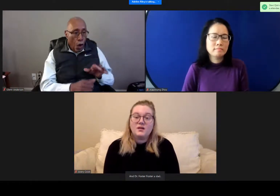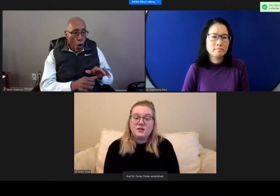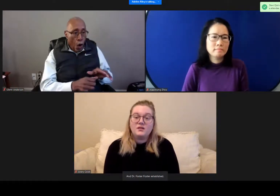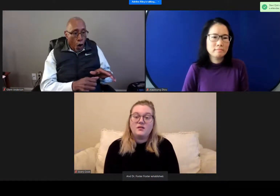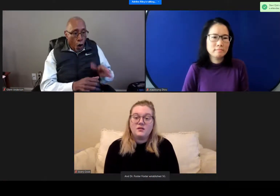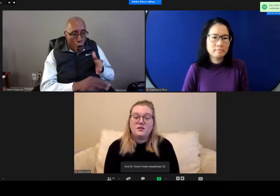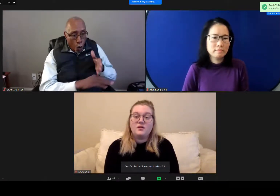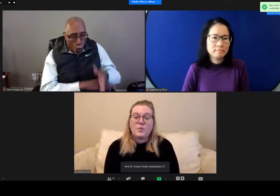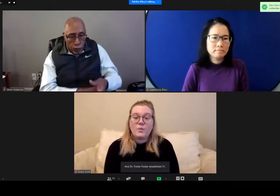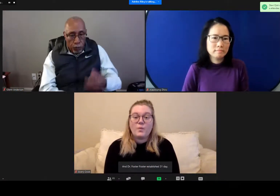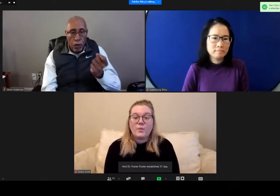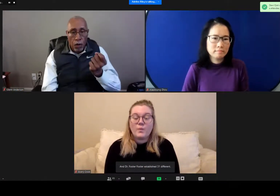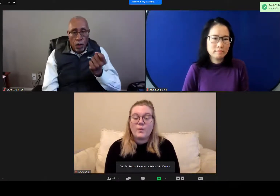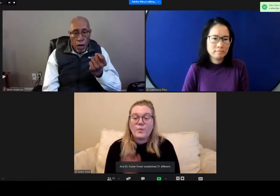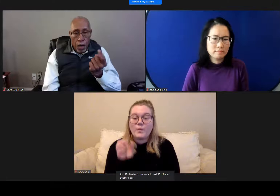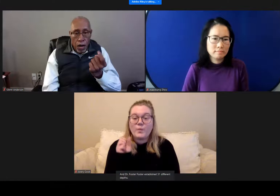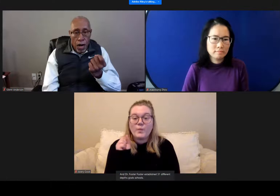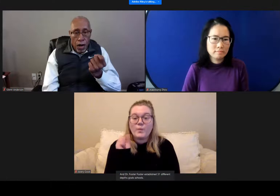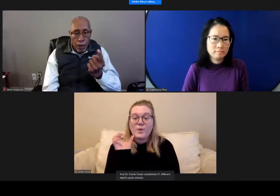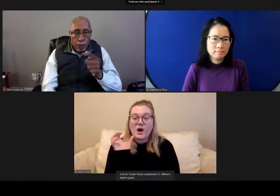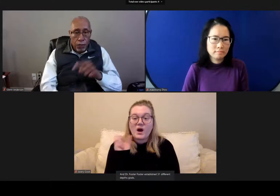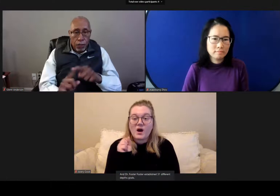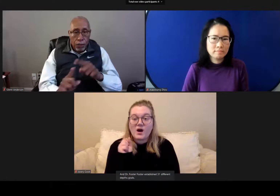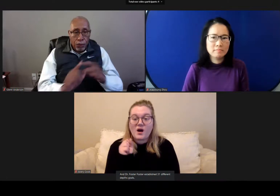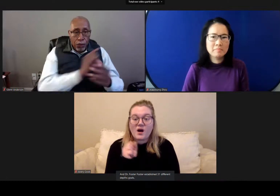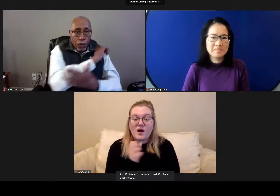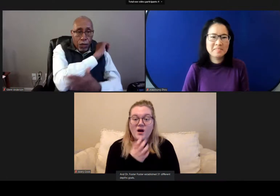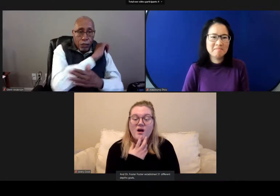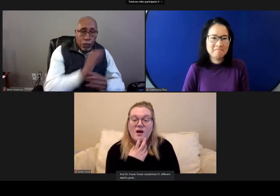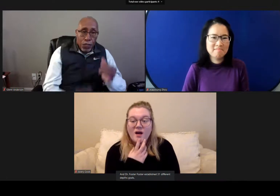established 31 different deaf schools